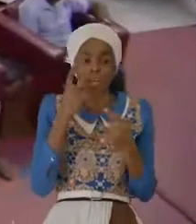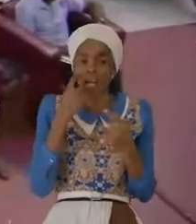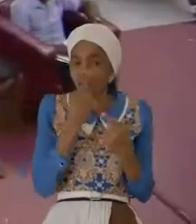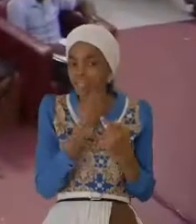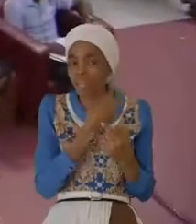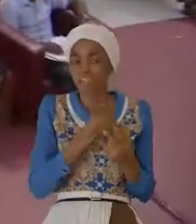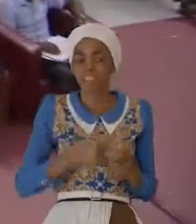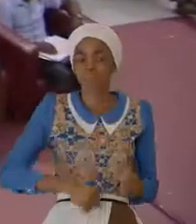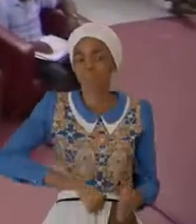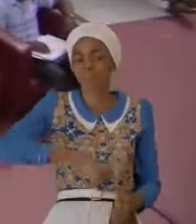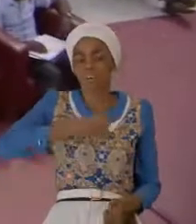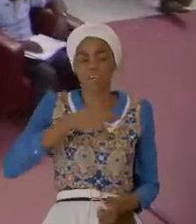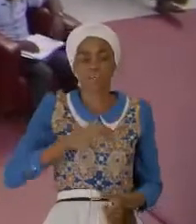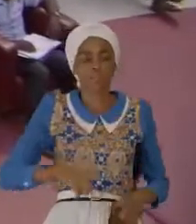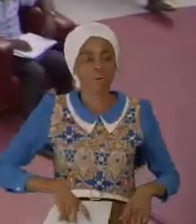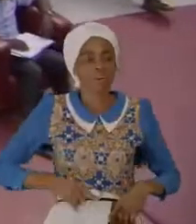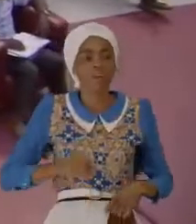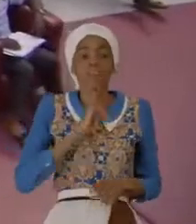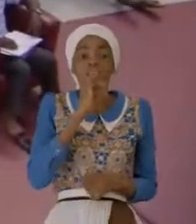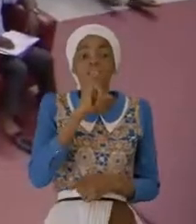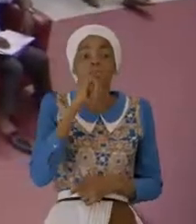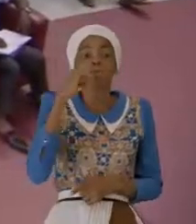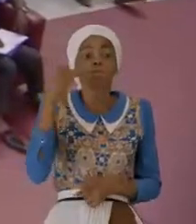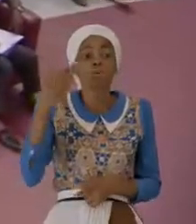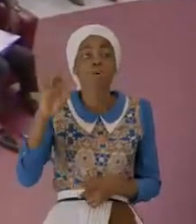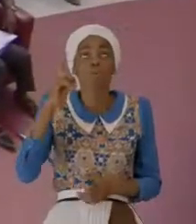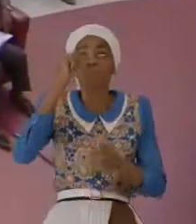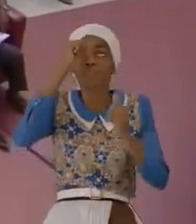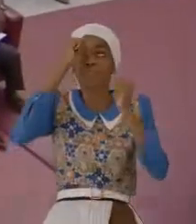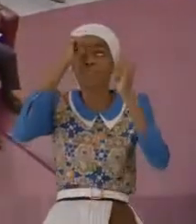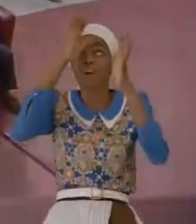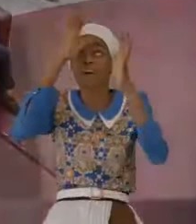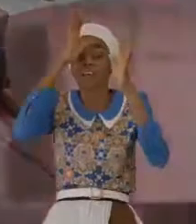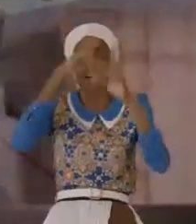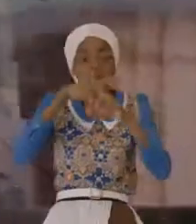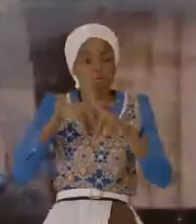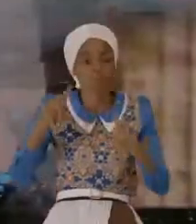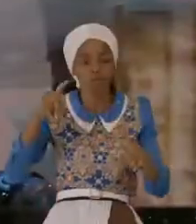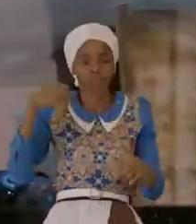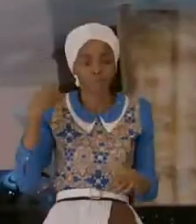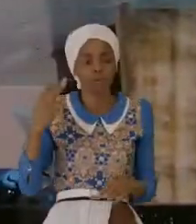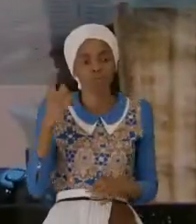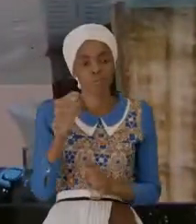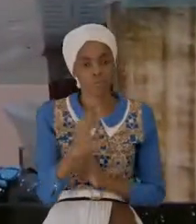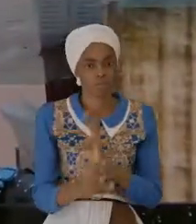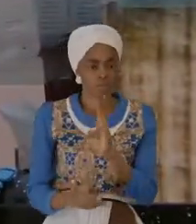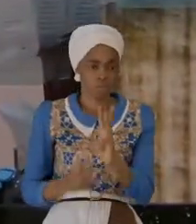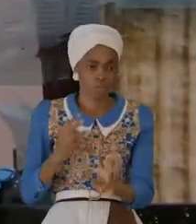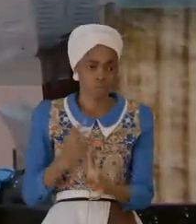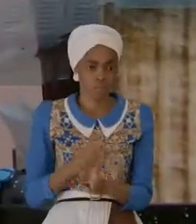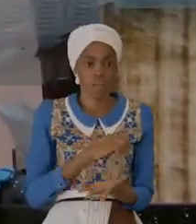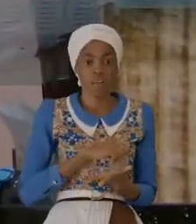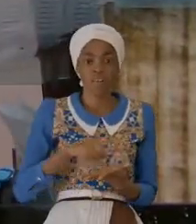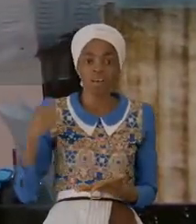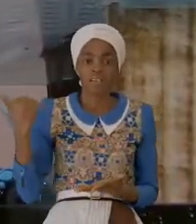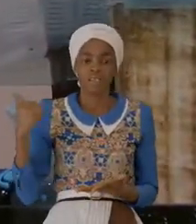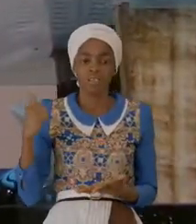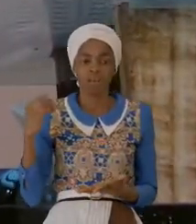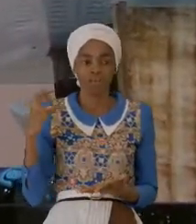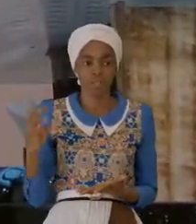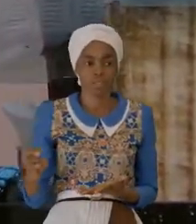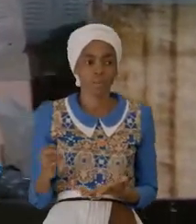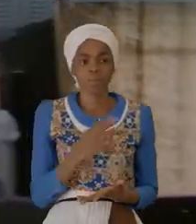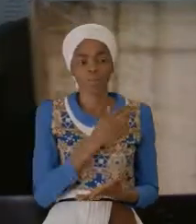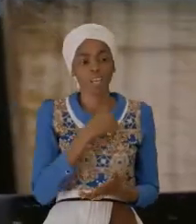of life is not of the father but of the world and then in verse 17